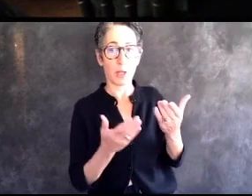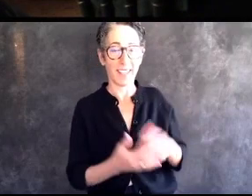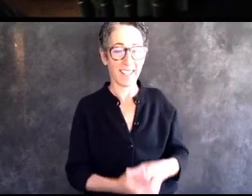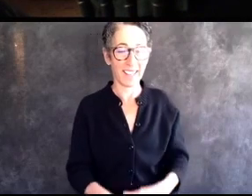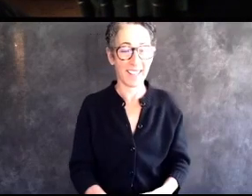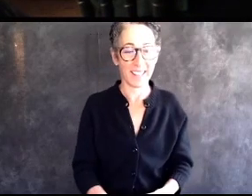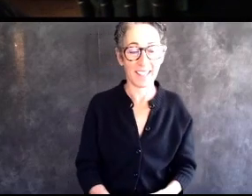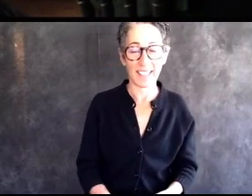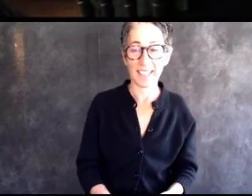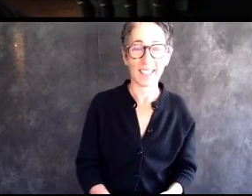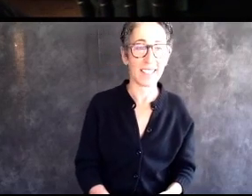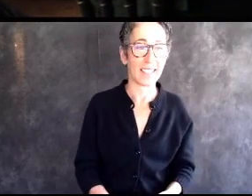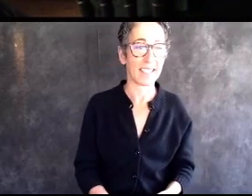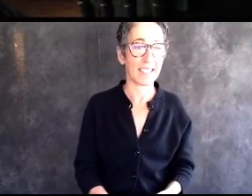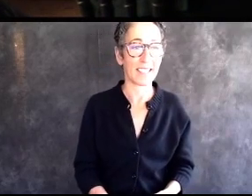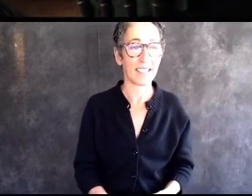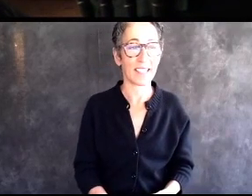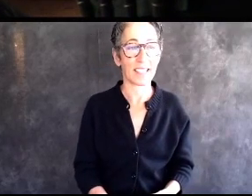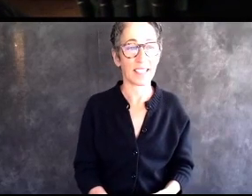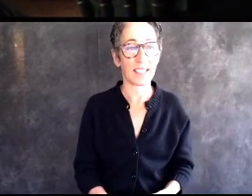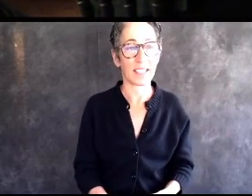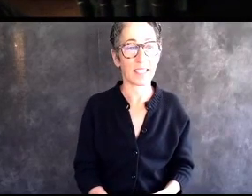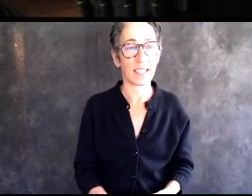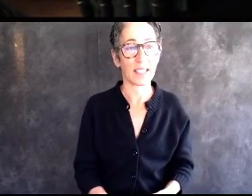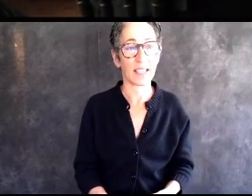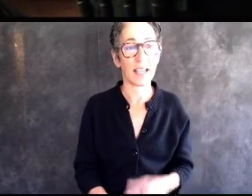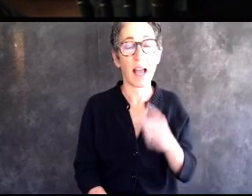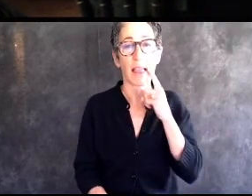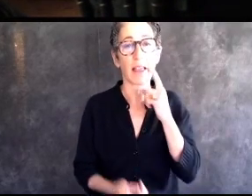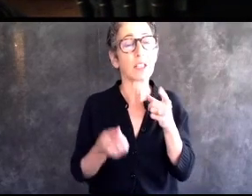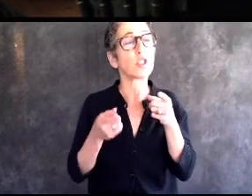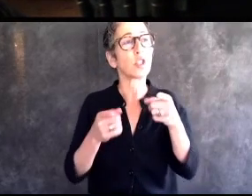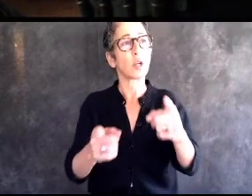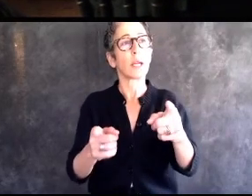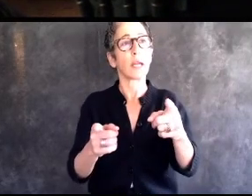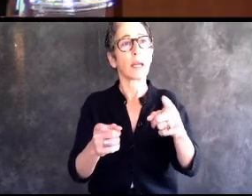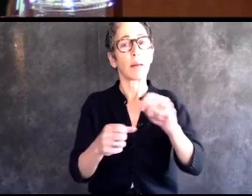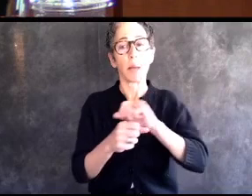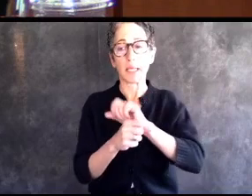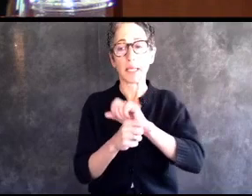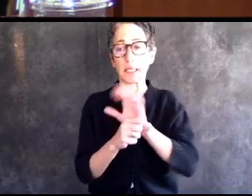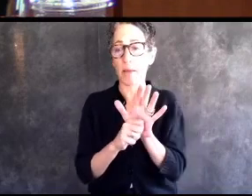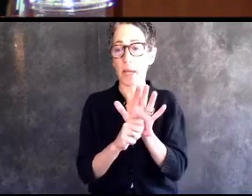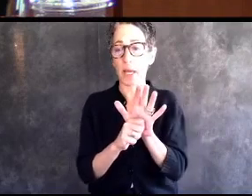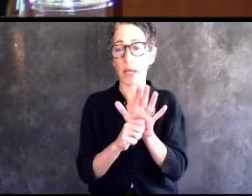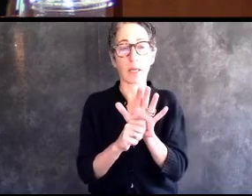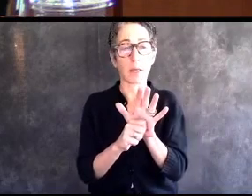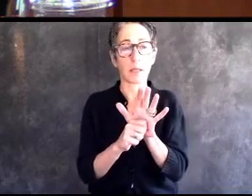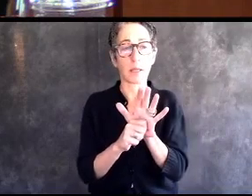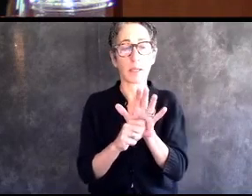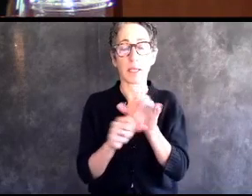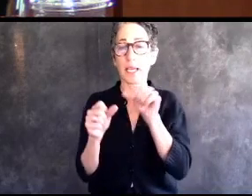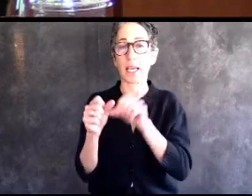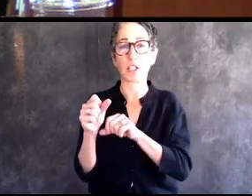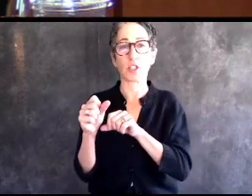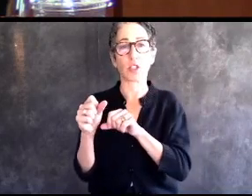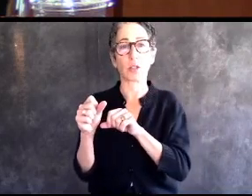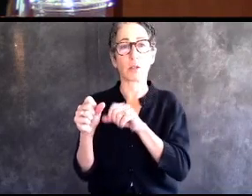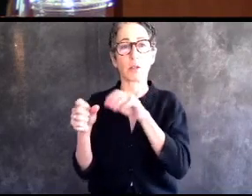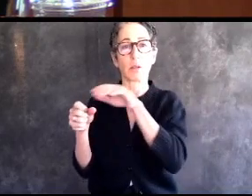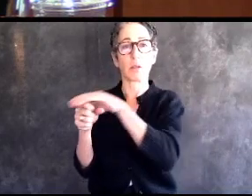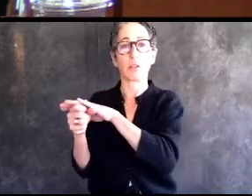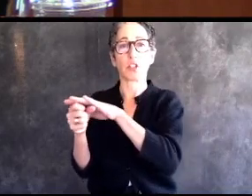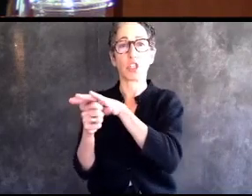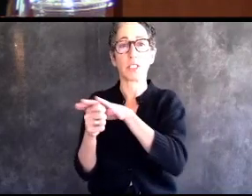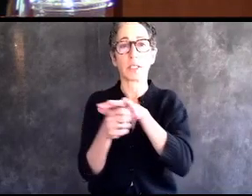anyway, I think during the pandemic, every jurisdiction faces this trade-off